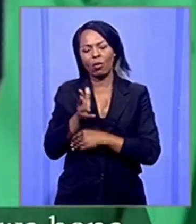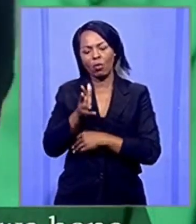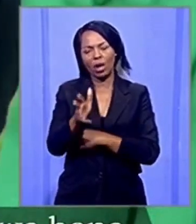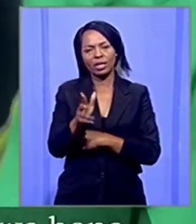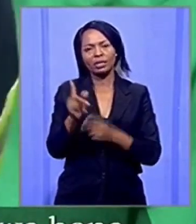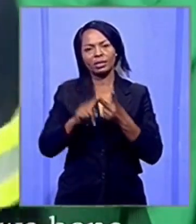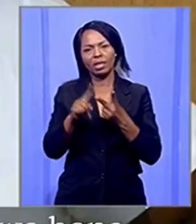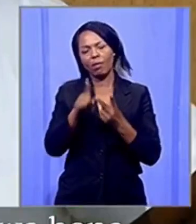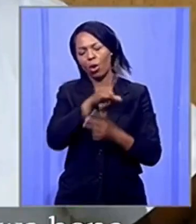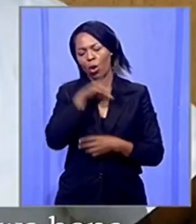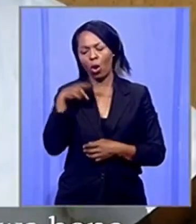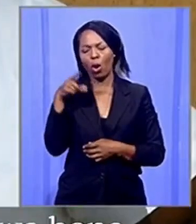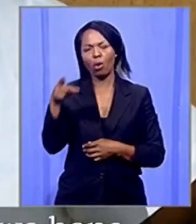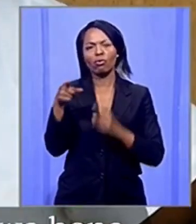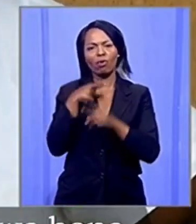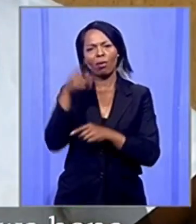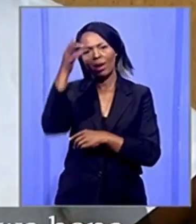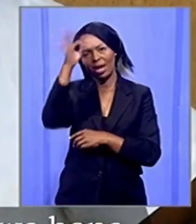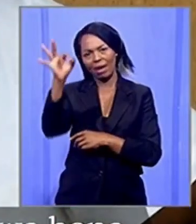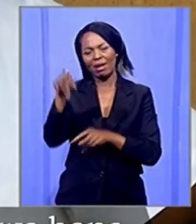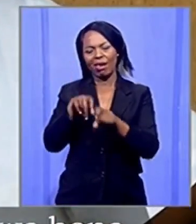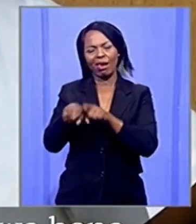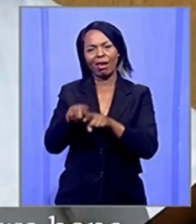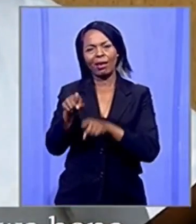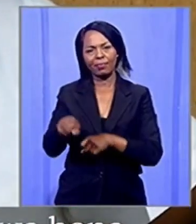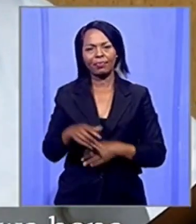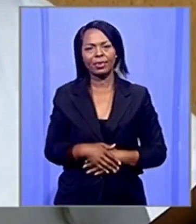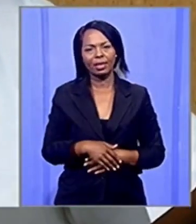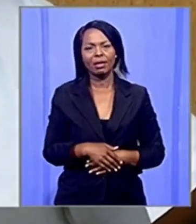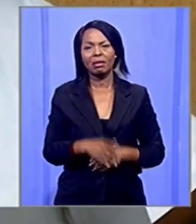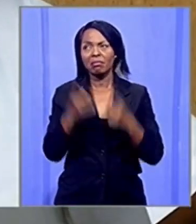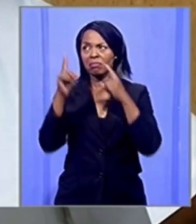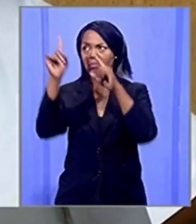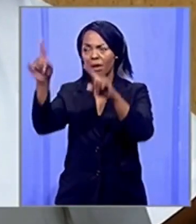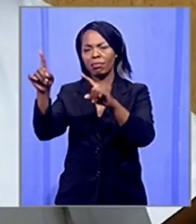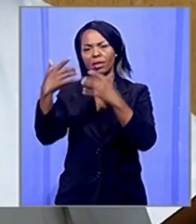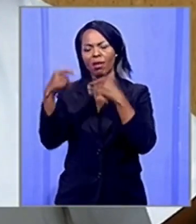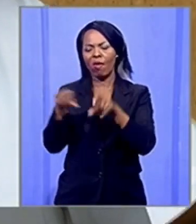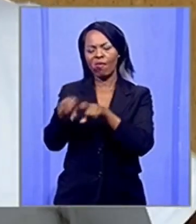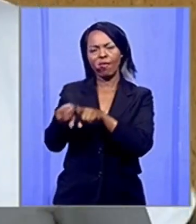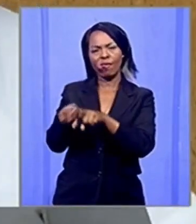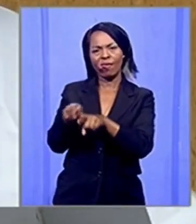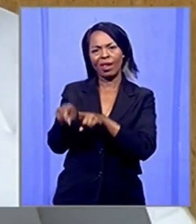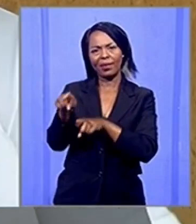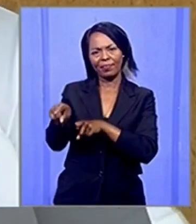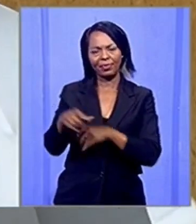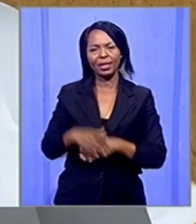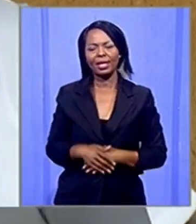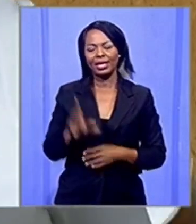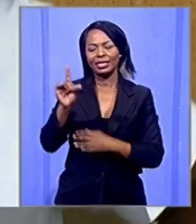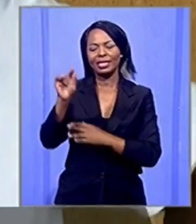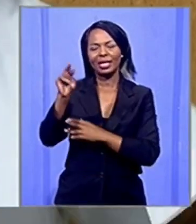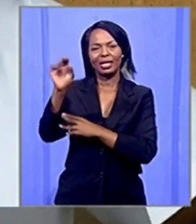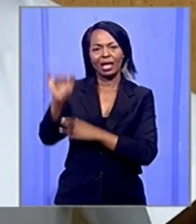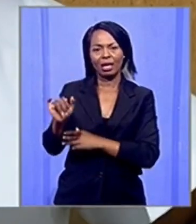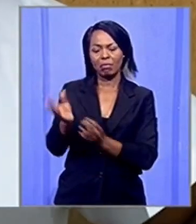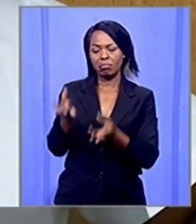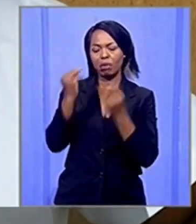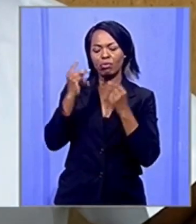tsaya lobaka. Re ile ra go Ampath forensic pathology mme the results tsa DNA tsene